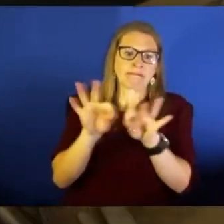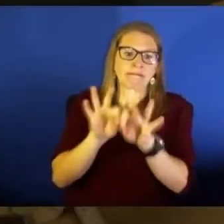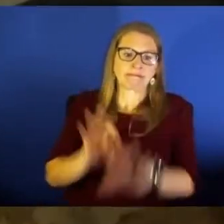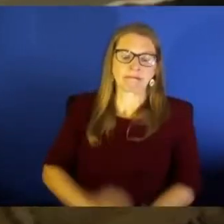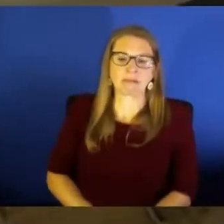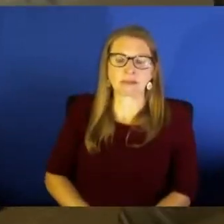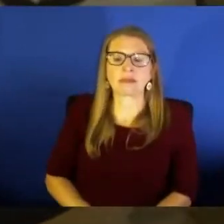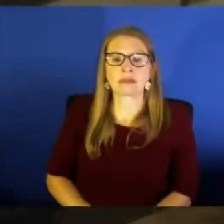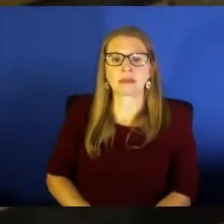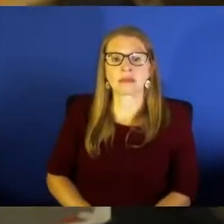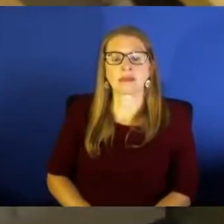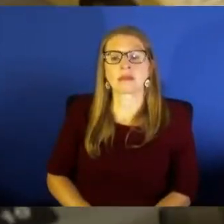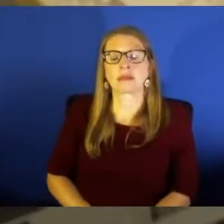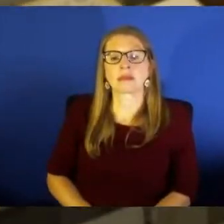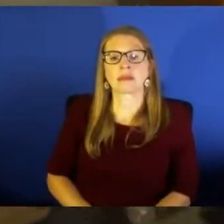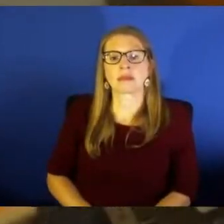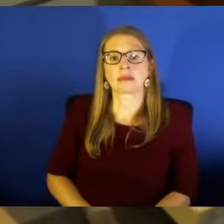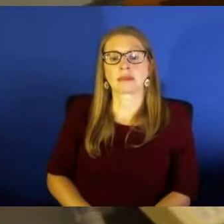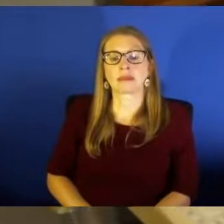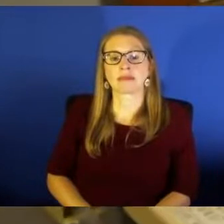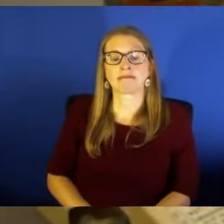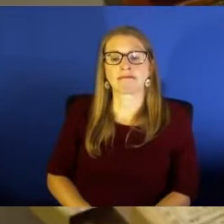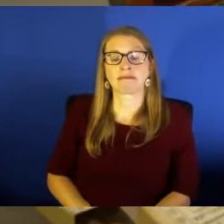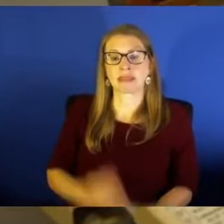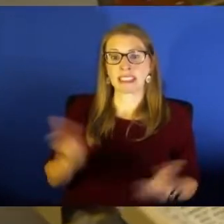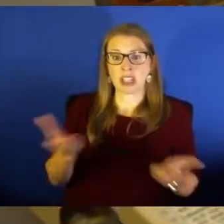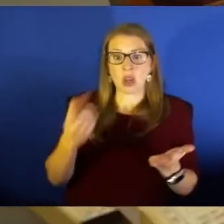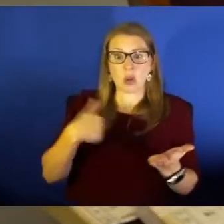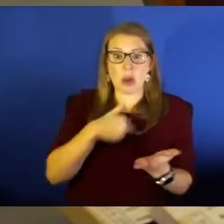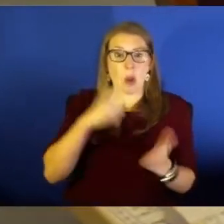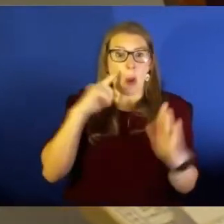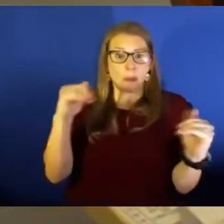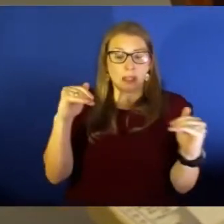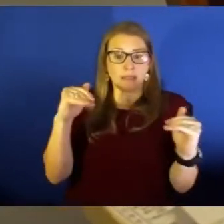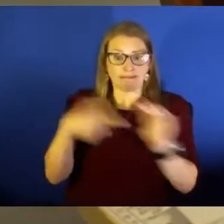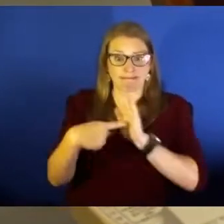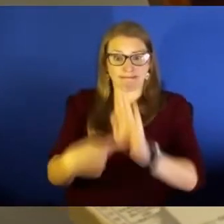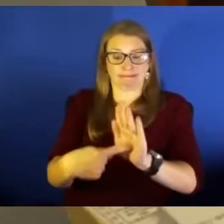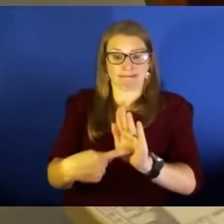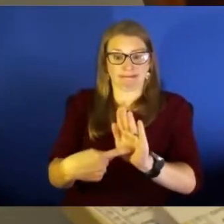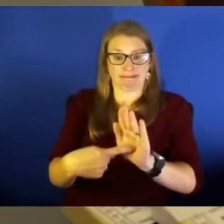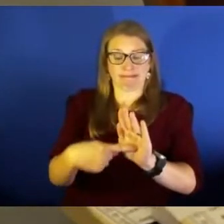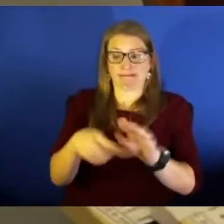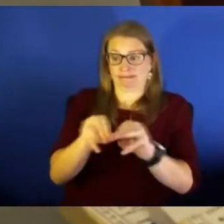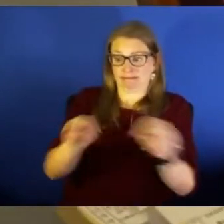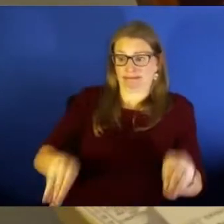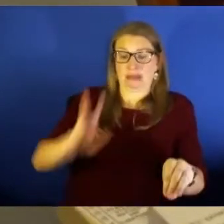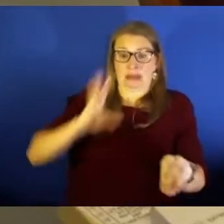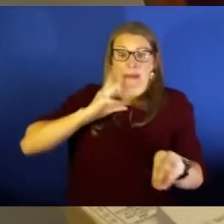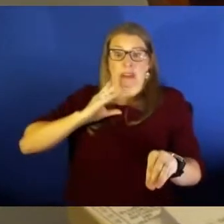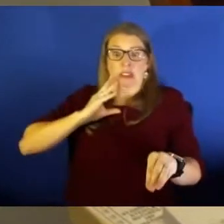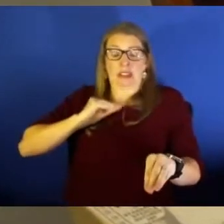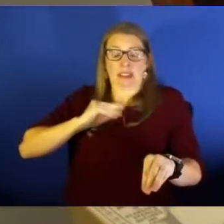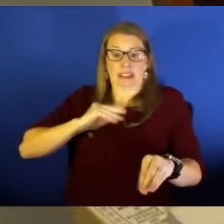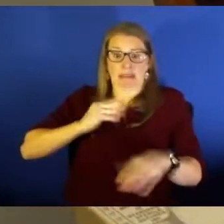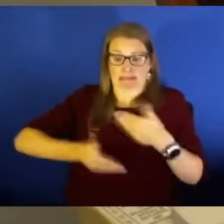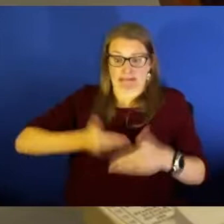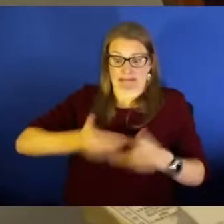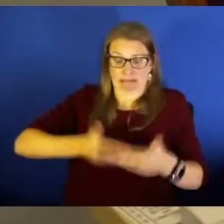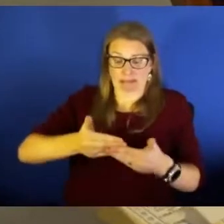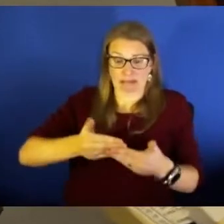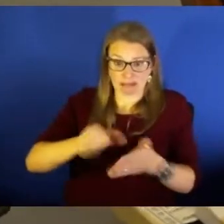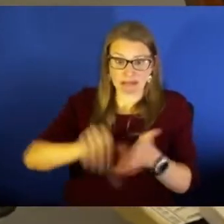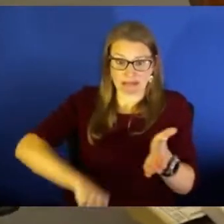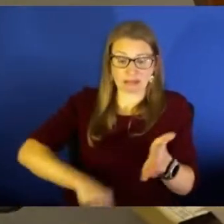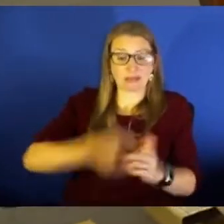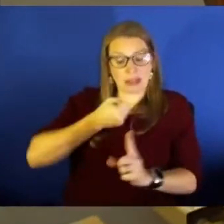Museum and Memorial, we help to tell that story of the equipment which is used and the experience which was theirs. And of course, one aspect of the impact of the war,